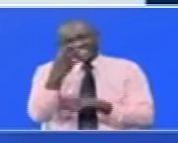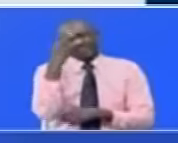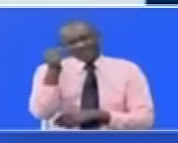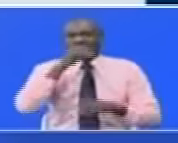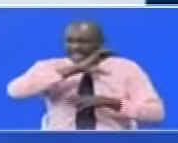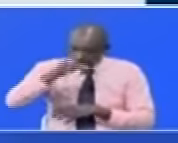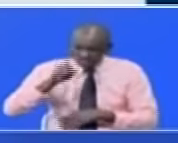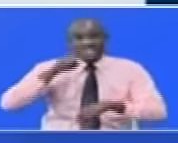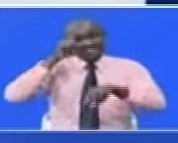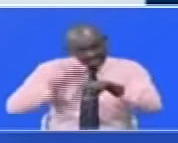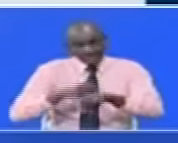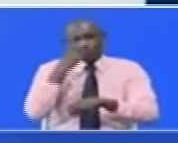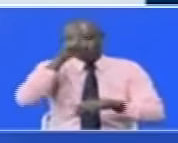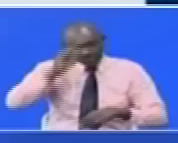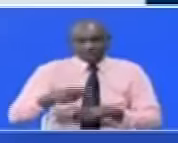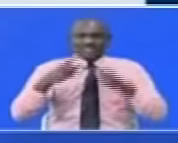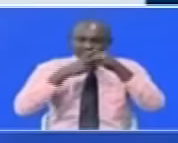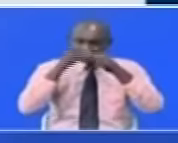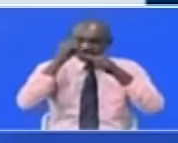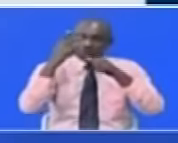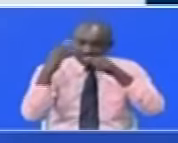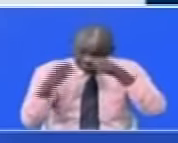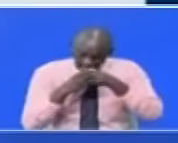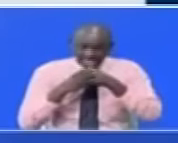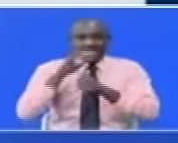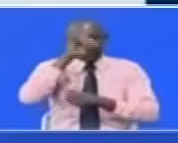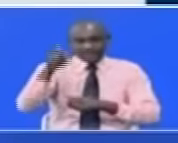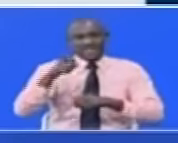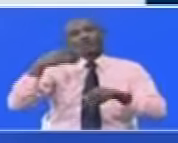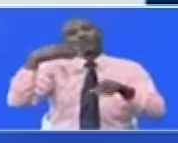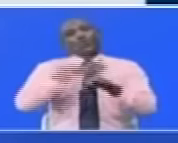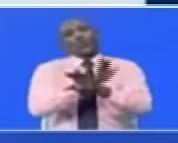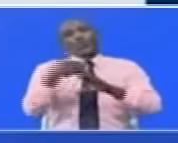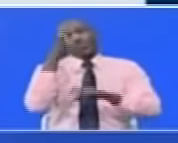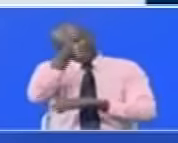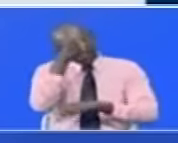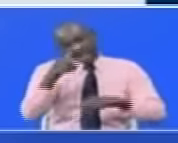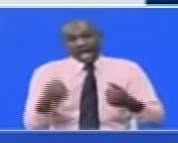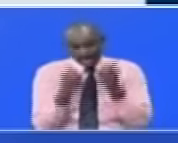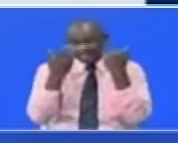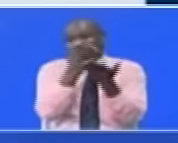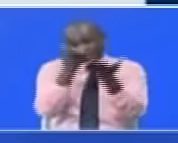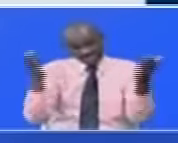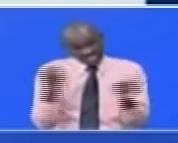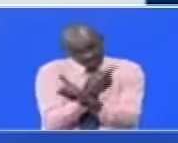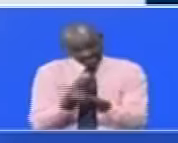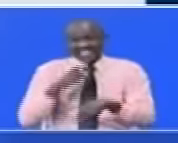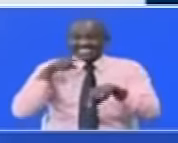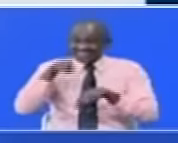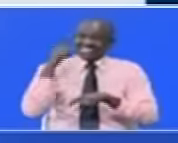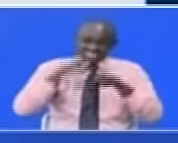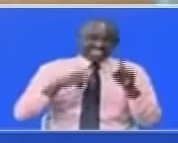counties where the 2,709 cases of examination irregularities were reported during this